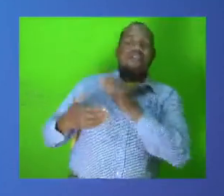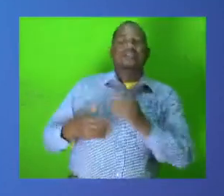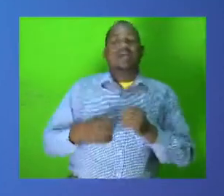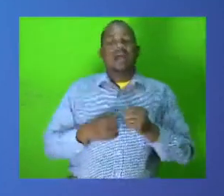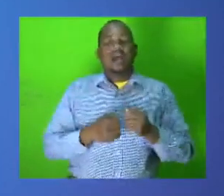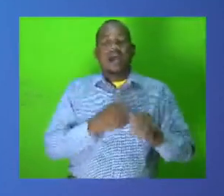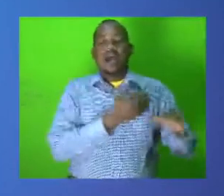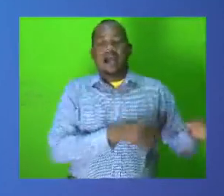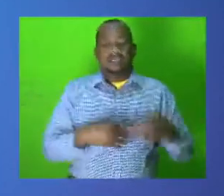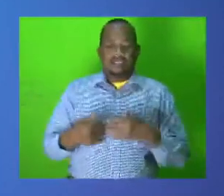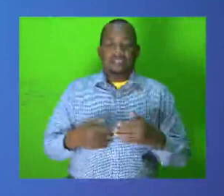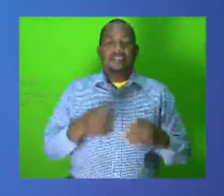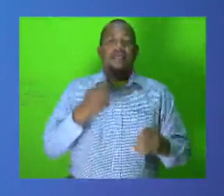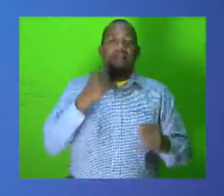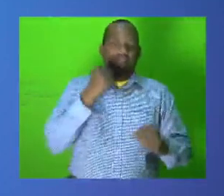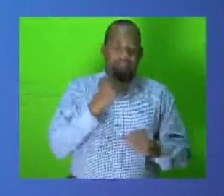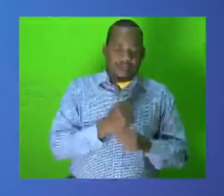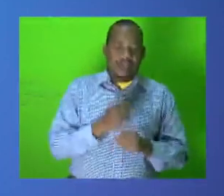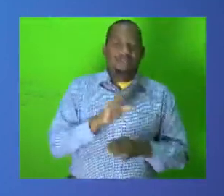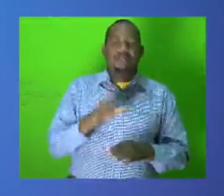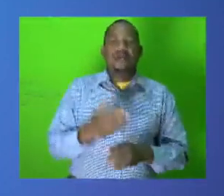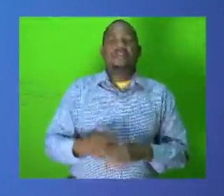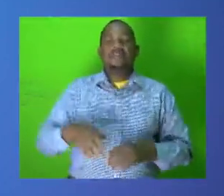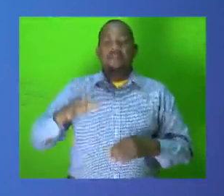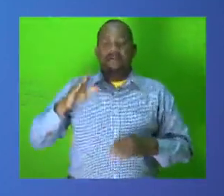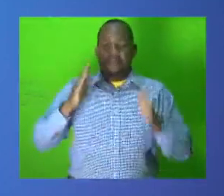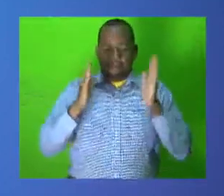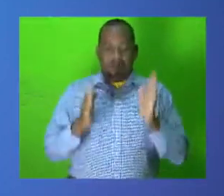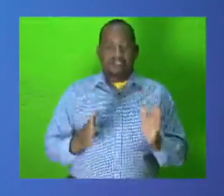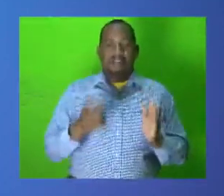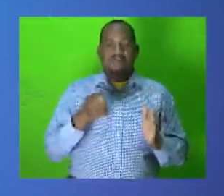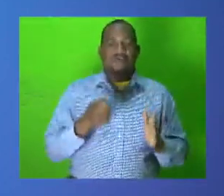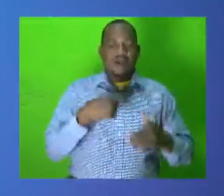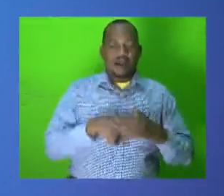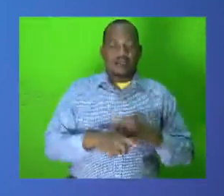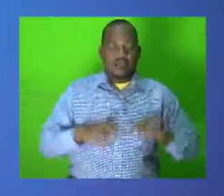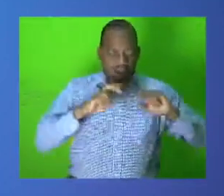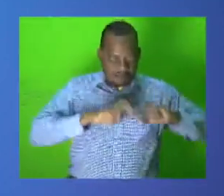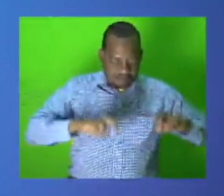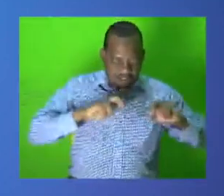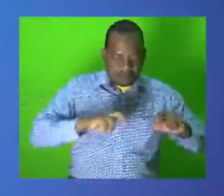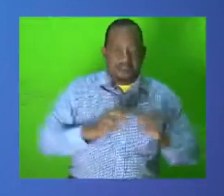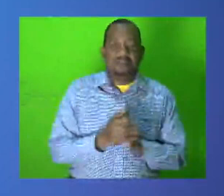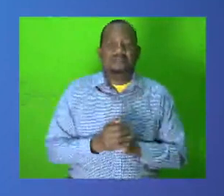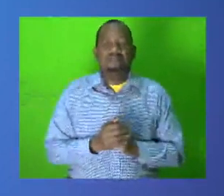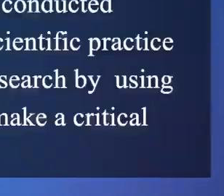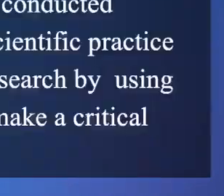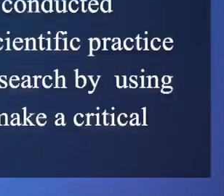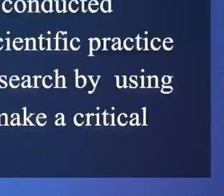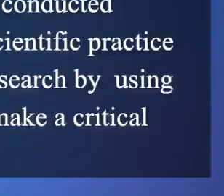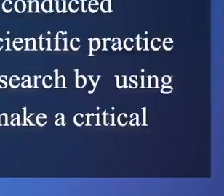to under investigation. So they use a reference, the back reference or the past reference to